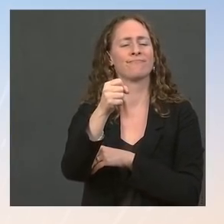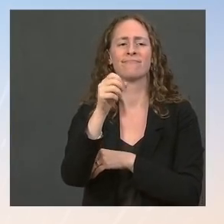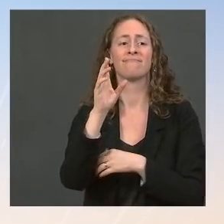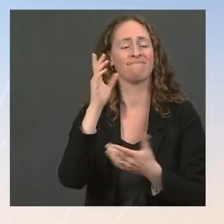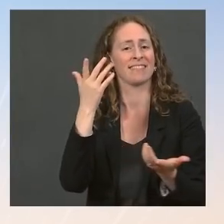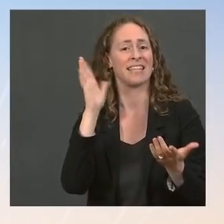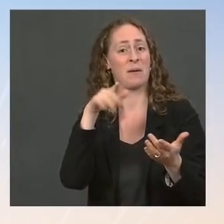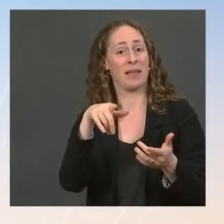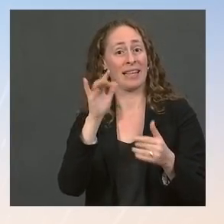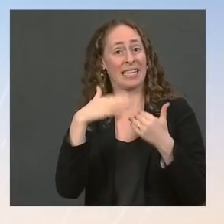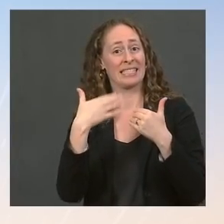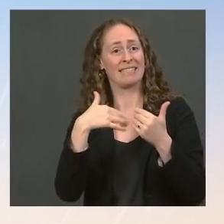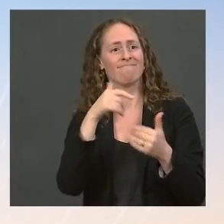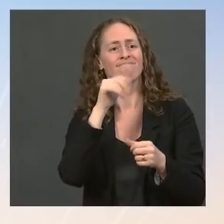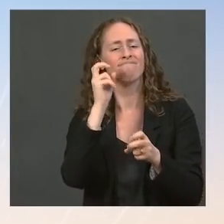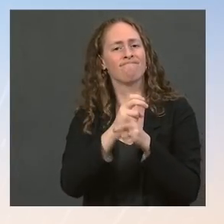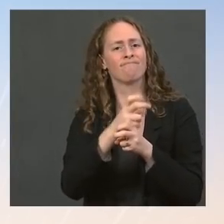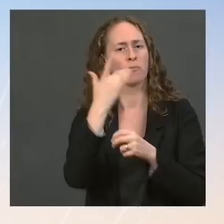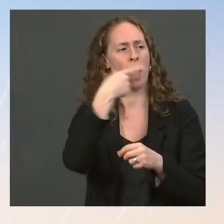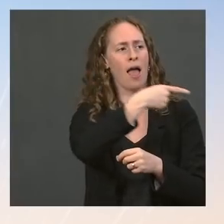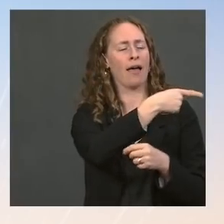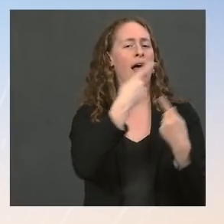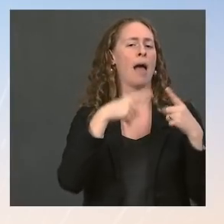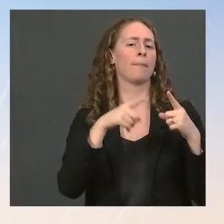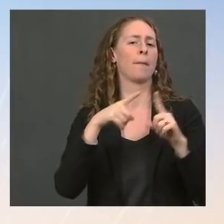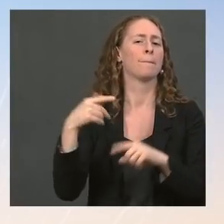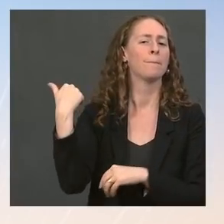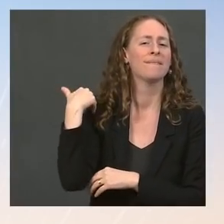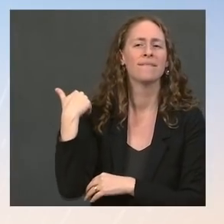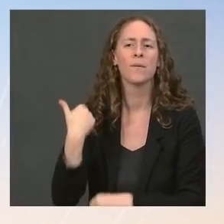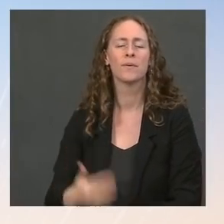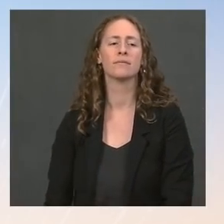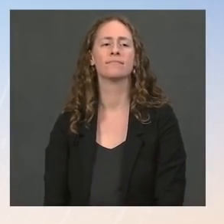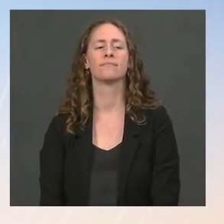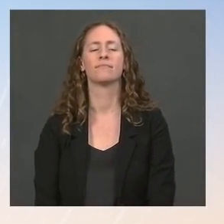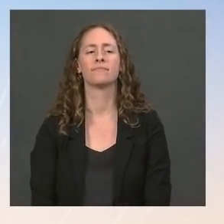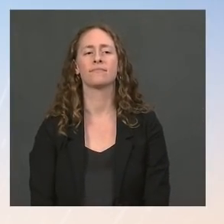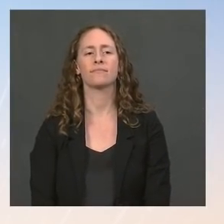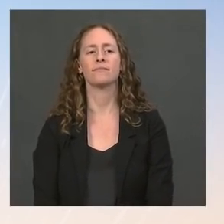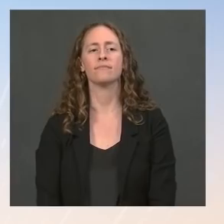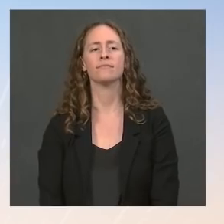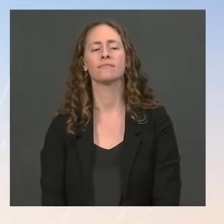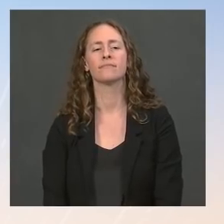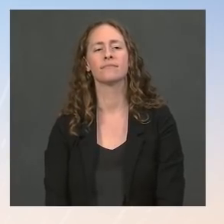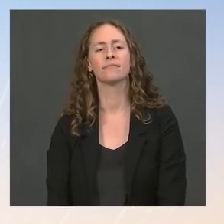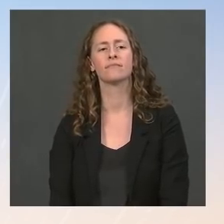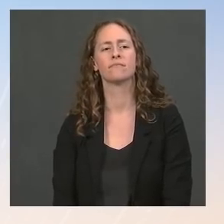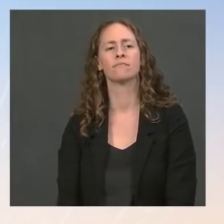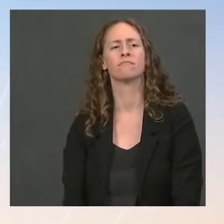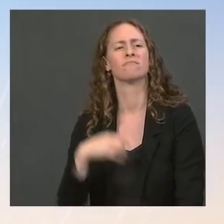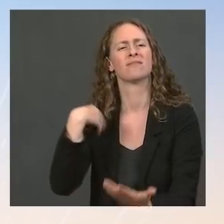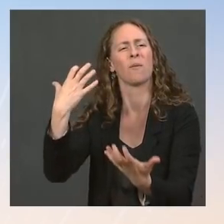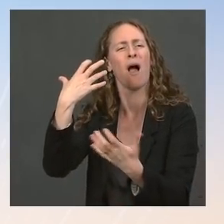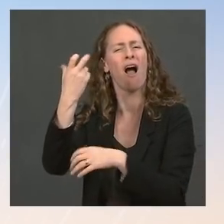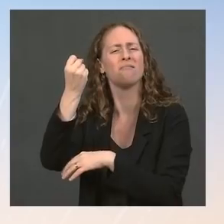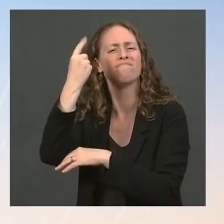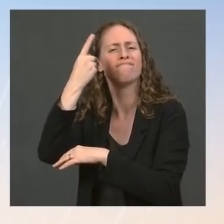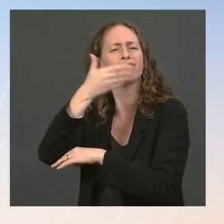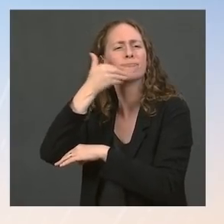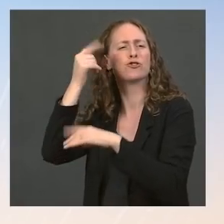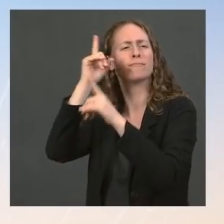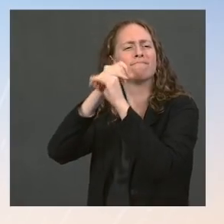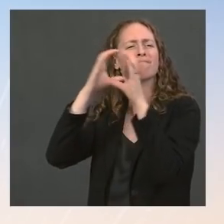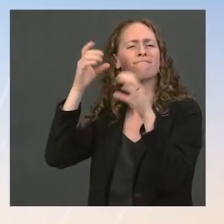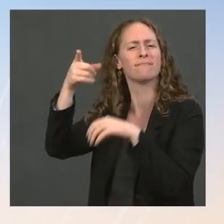history. Jen, go ahead. Do you have a better sense of the top line numbers of Senators Sinema and Manchin now? I